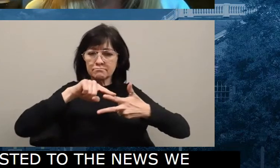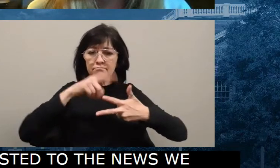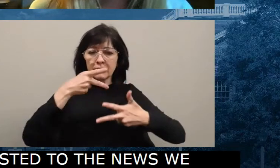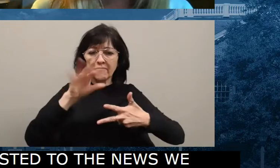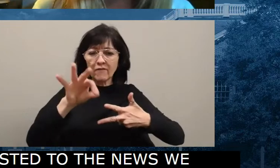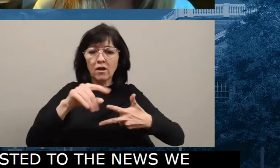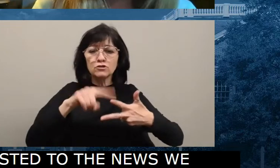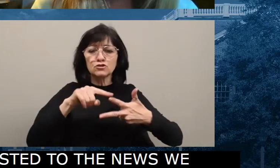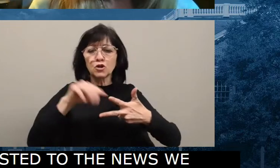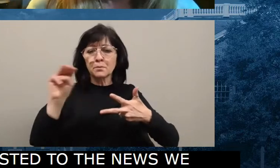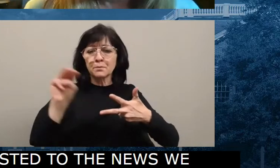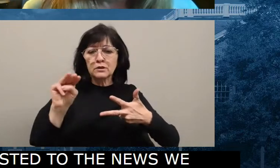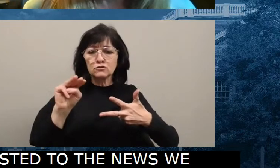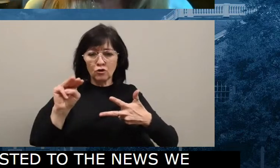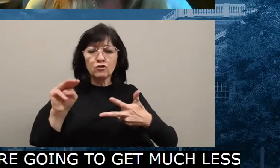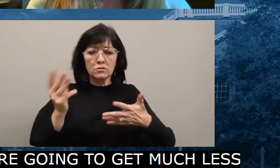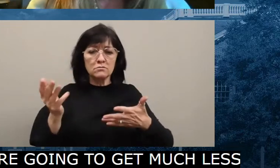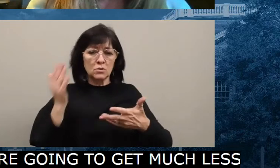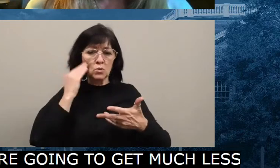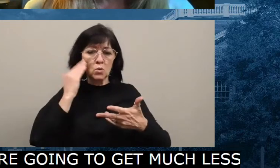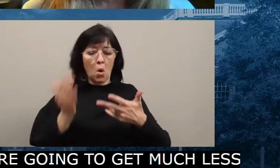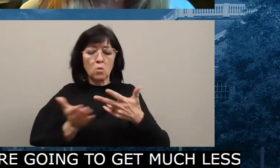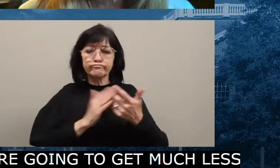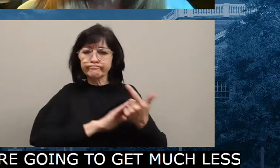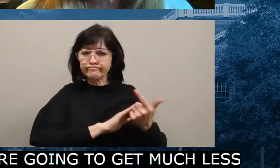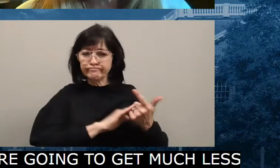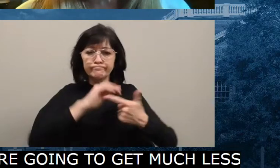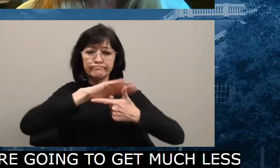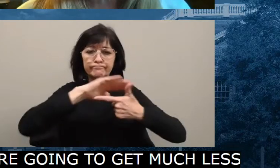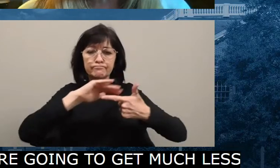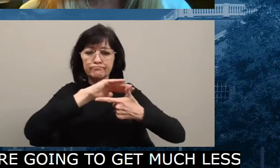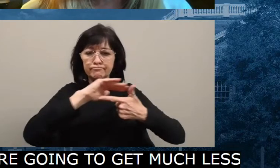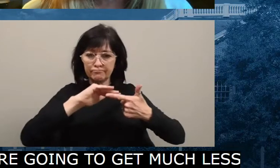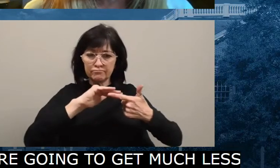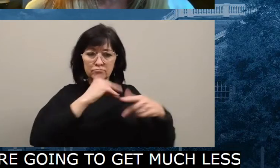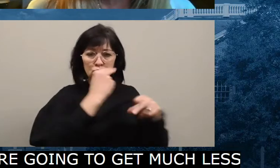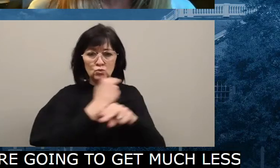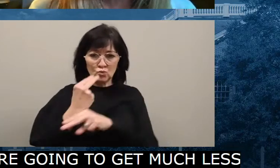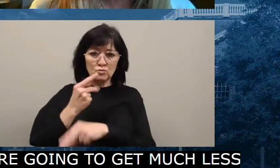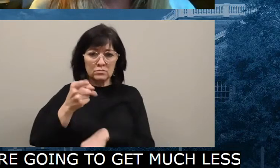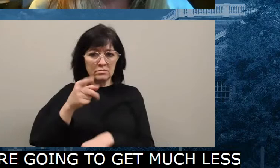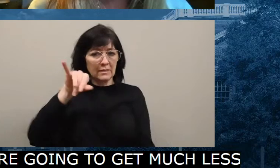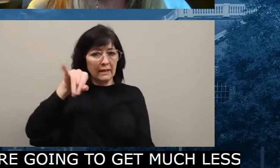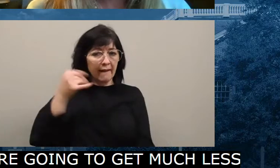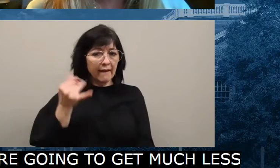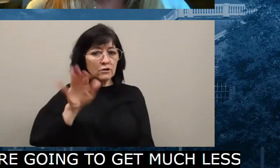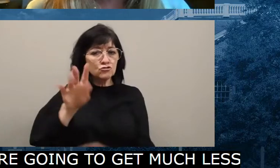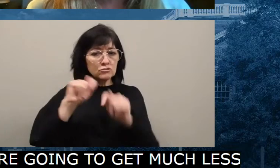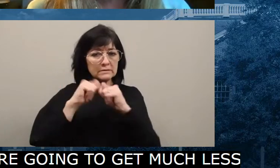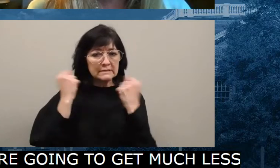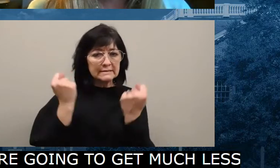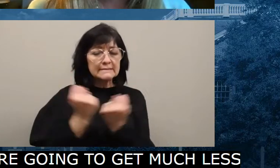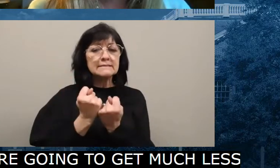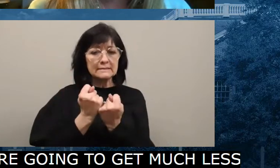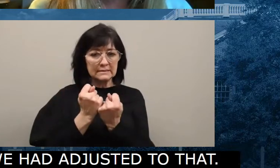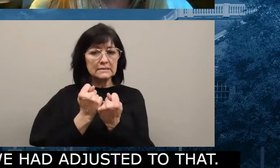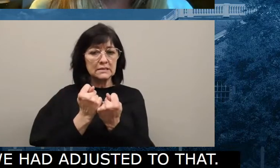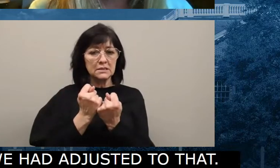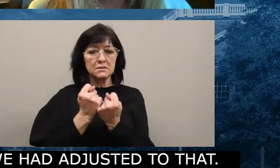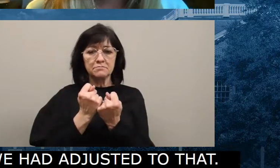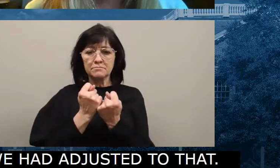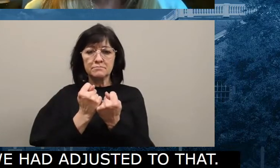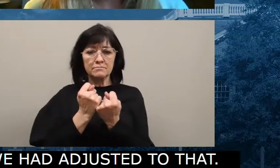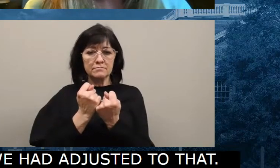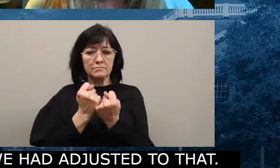And additionally, AJ and the team have really been working on pivoting away from Dover International Speedway to